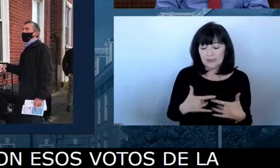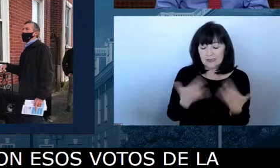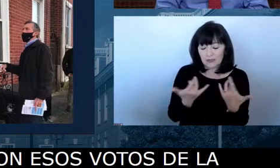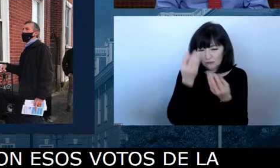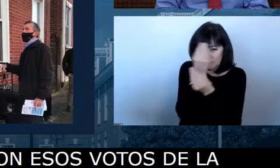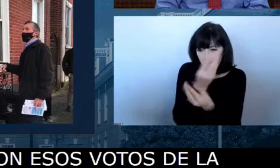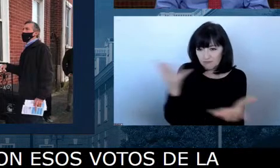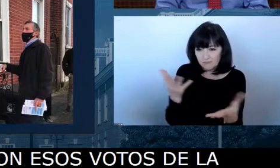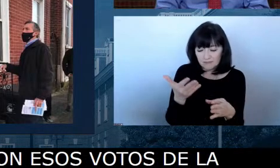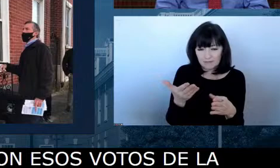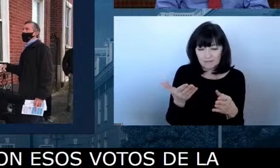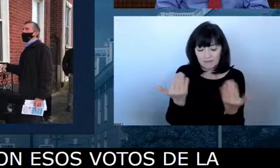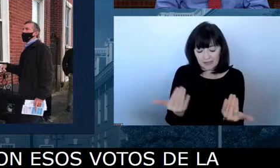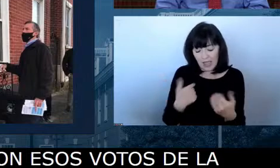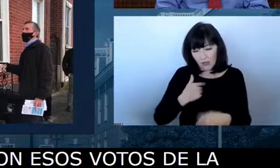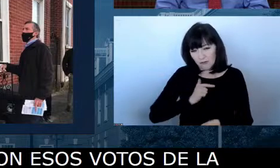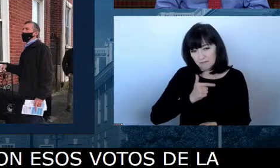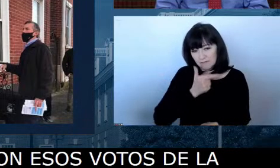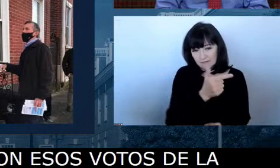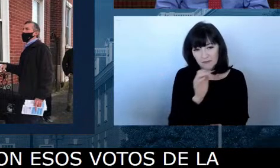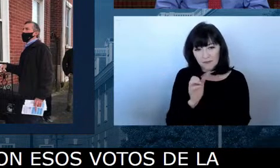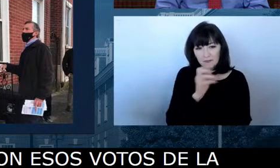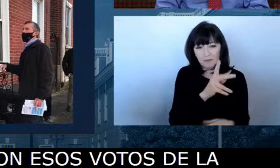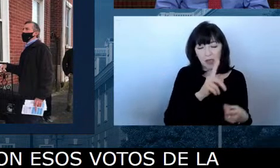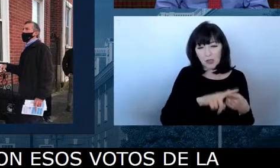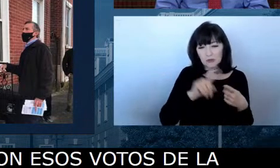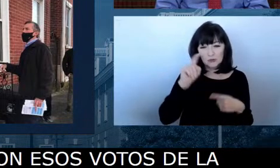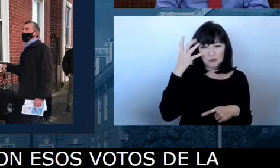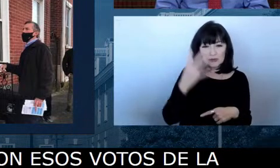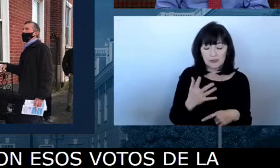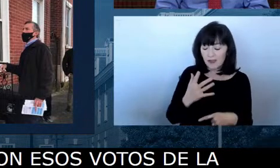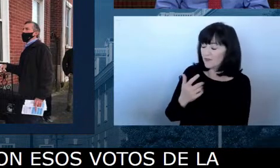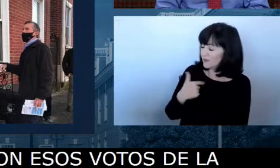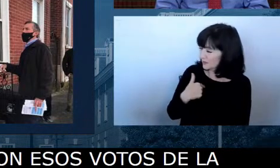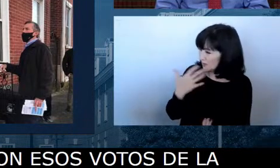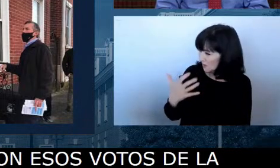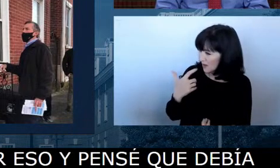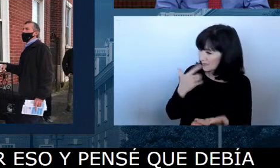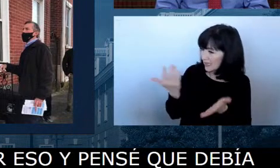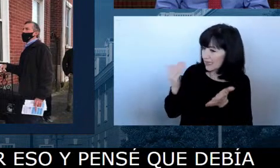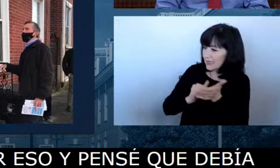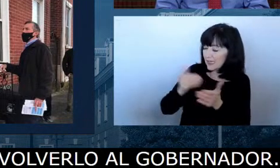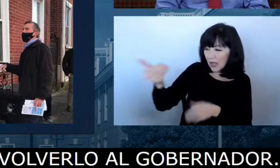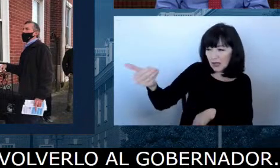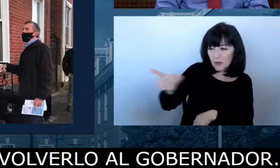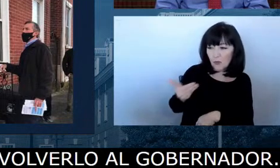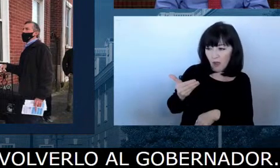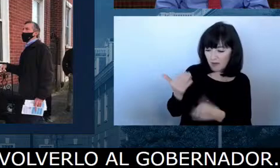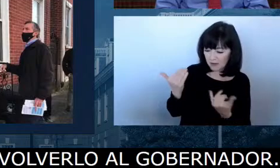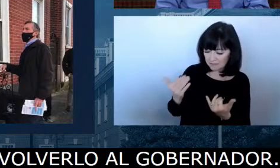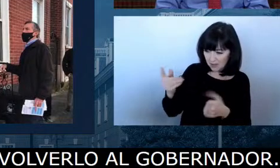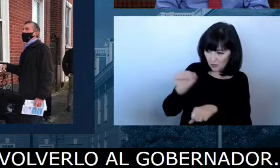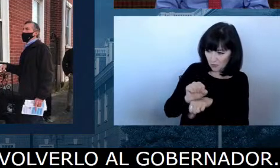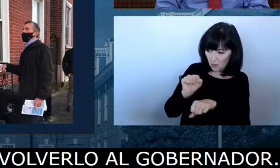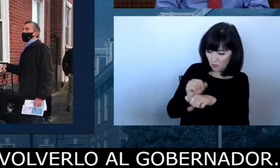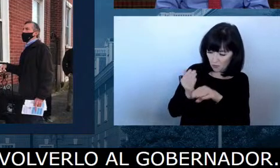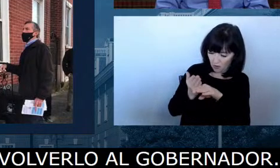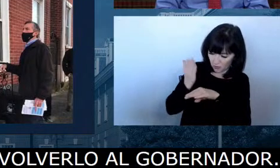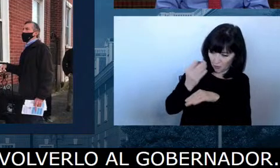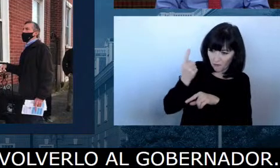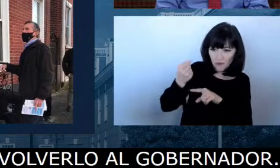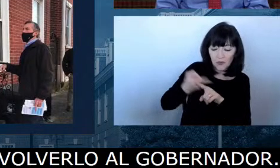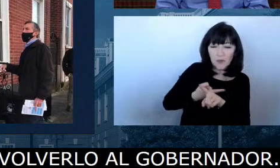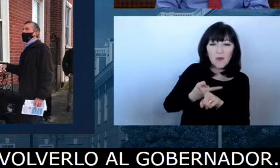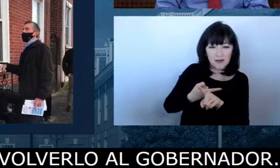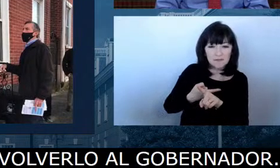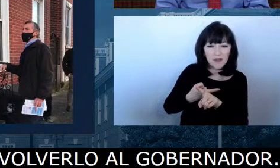Secretary Holodick. Welcome to the team again. I know you've been working for over a month already. Came up big